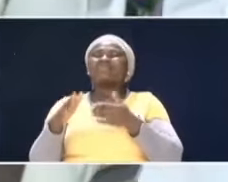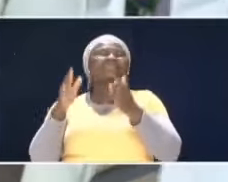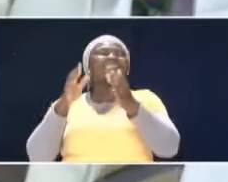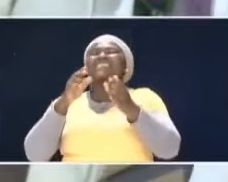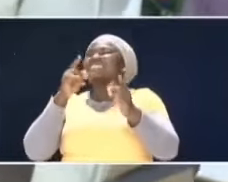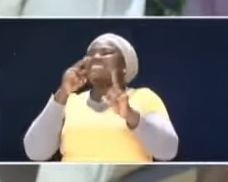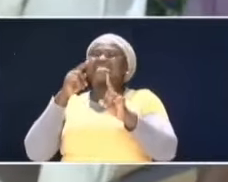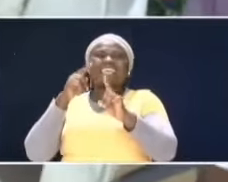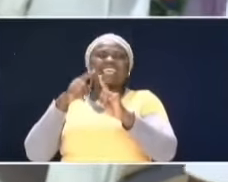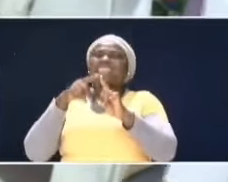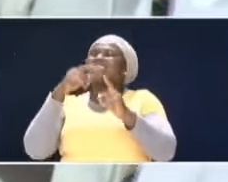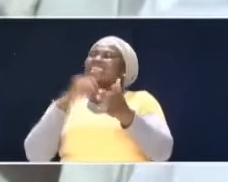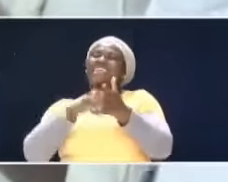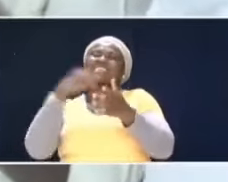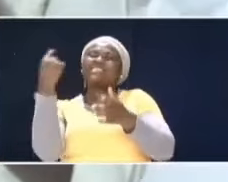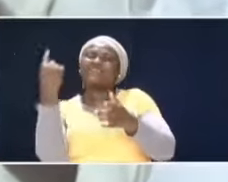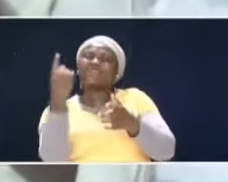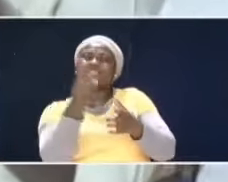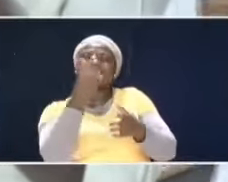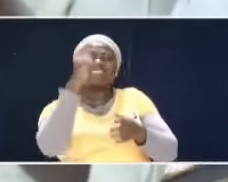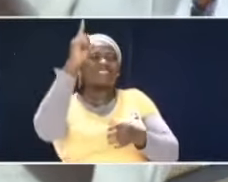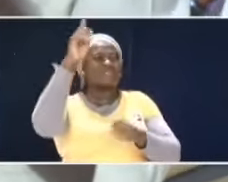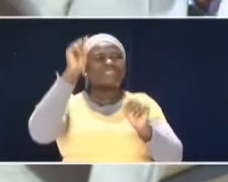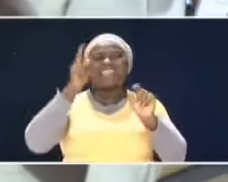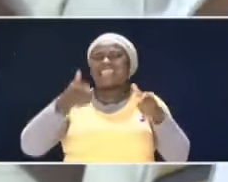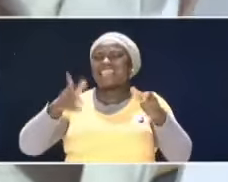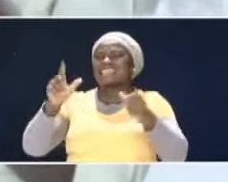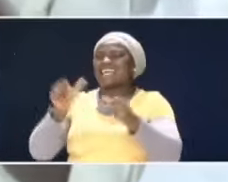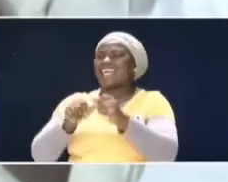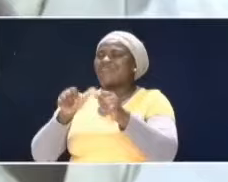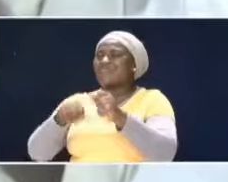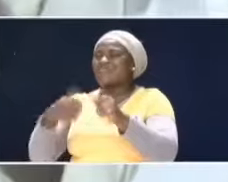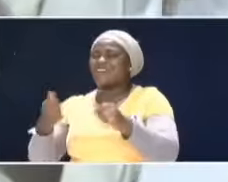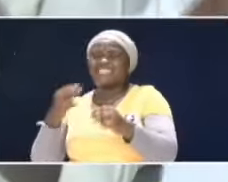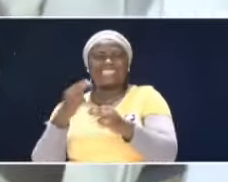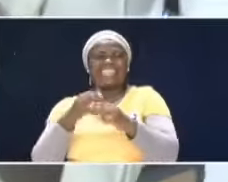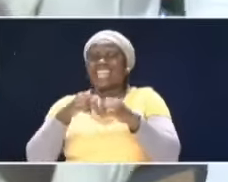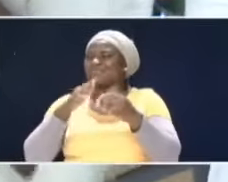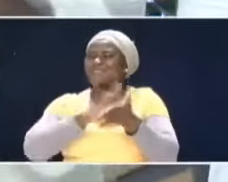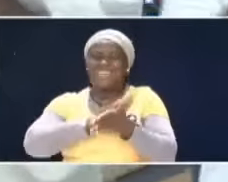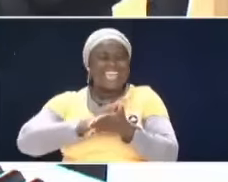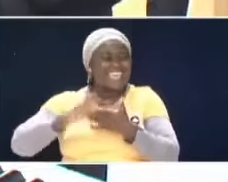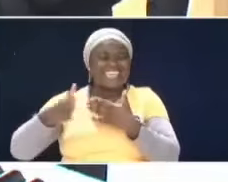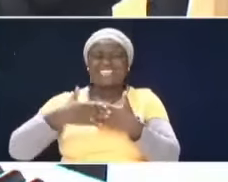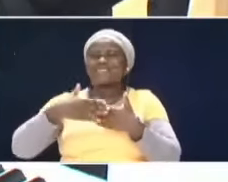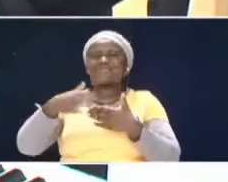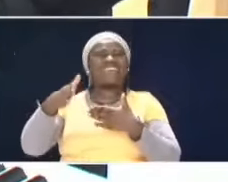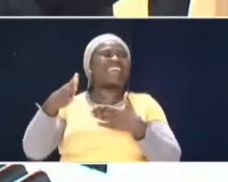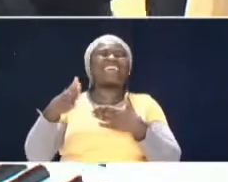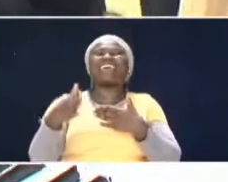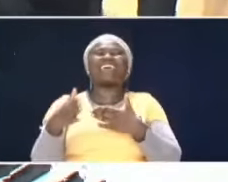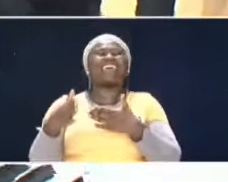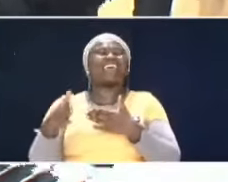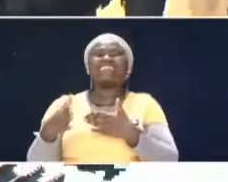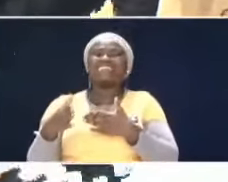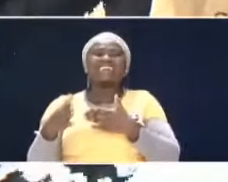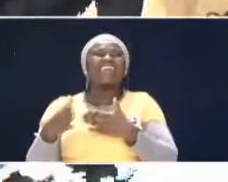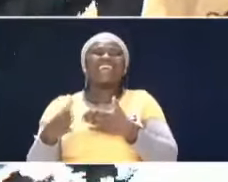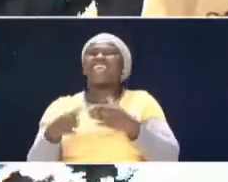Till there's only you. Let every other name fade away.